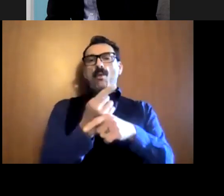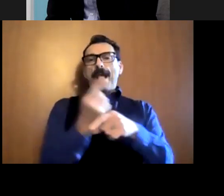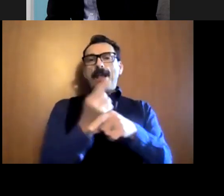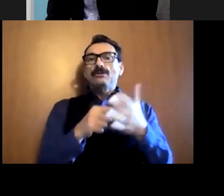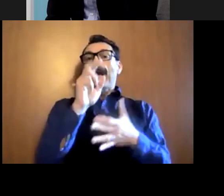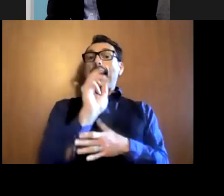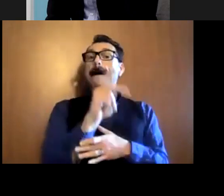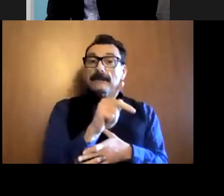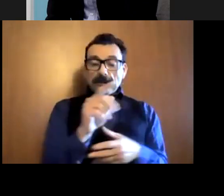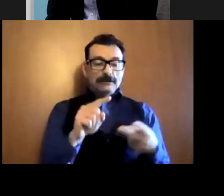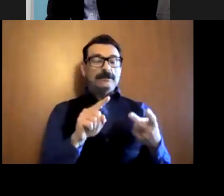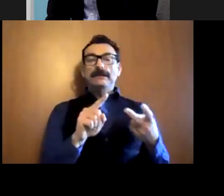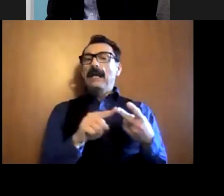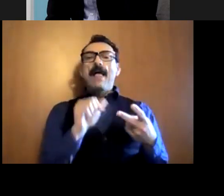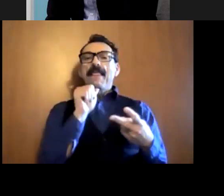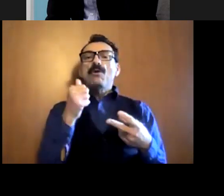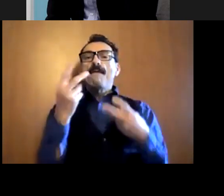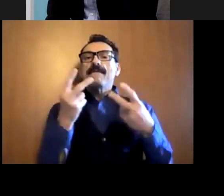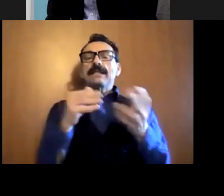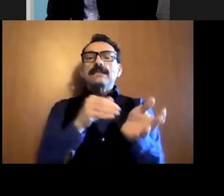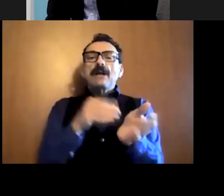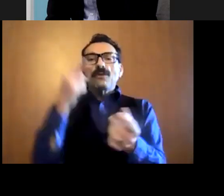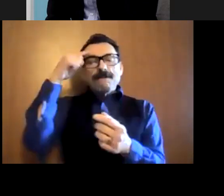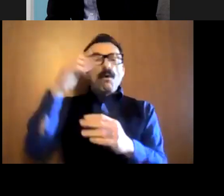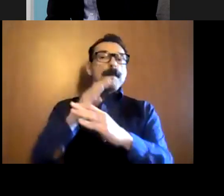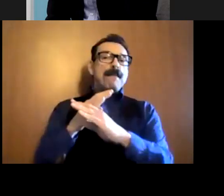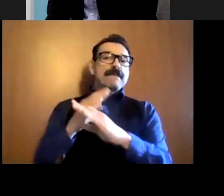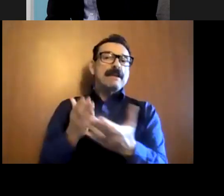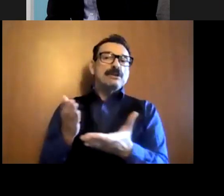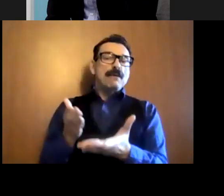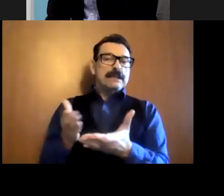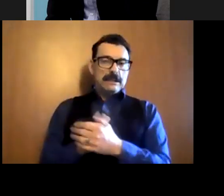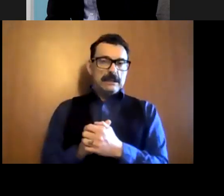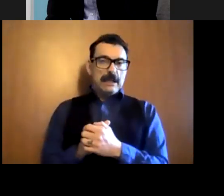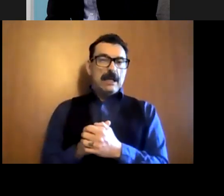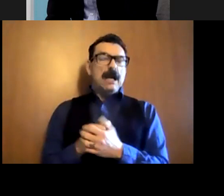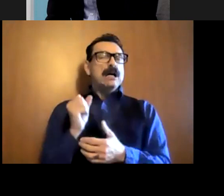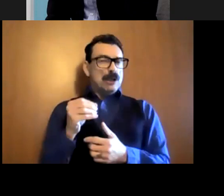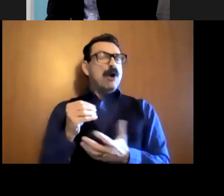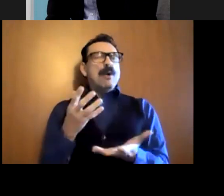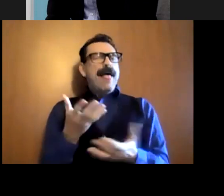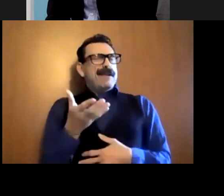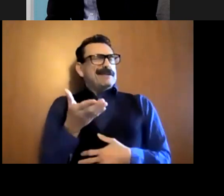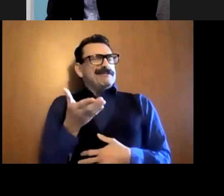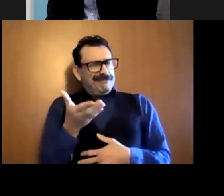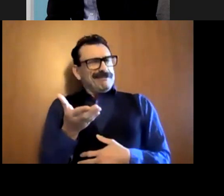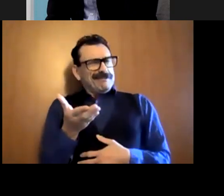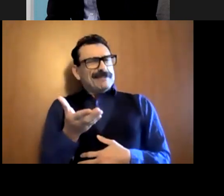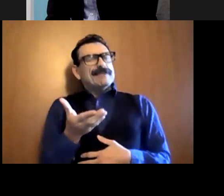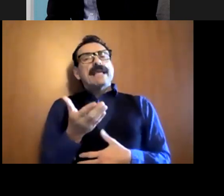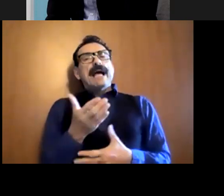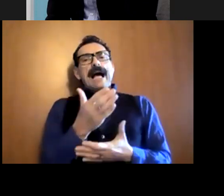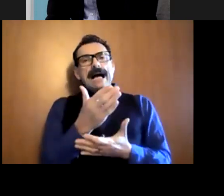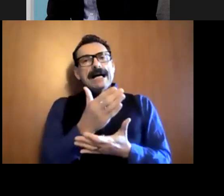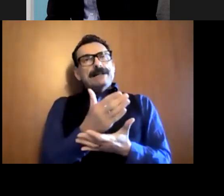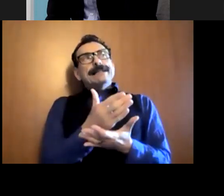and visits for preventative services. So there's an element here of health-seeking behavior that is really